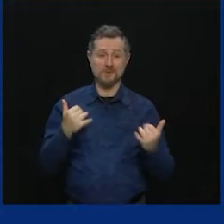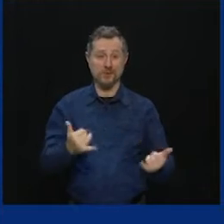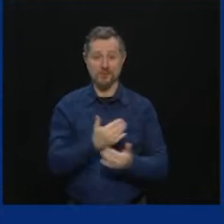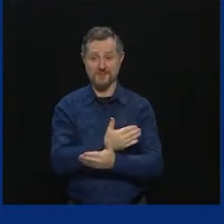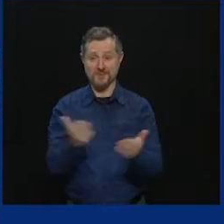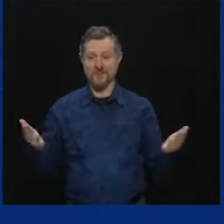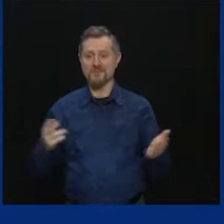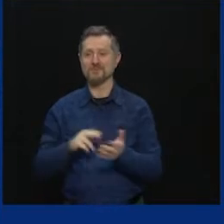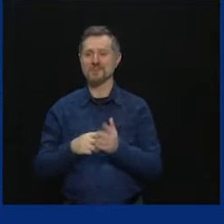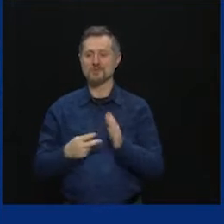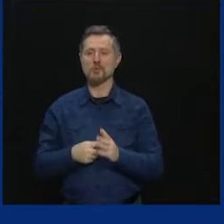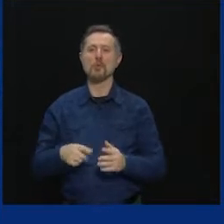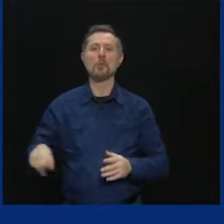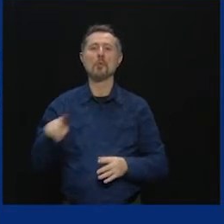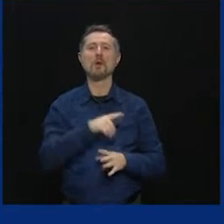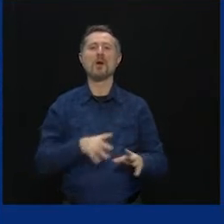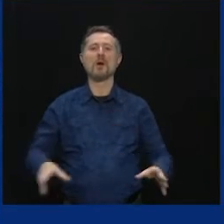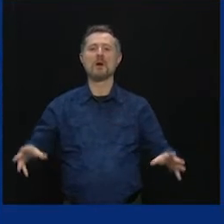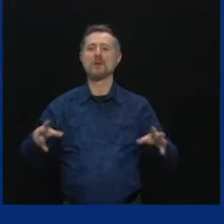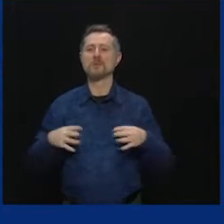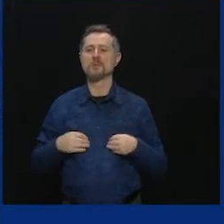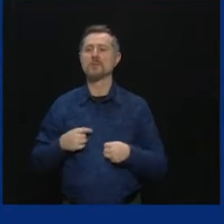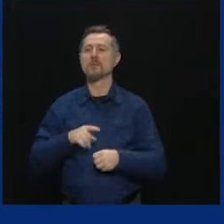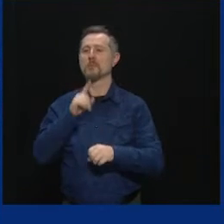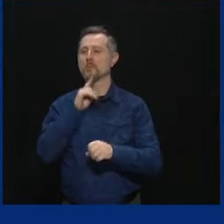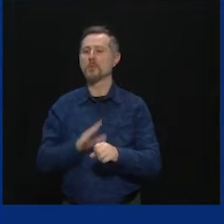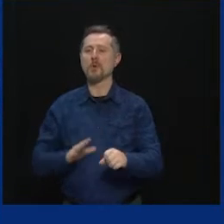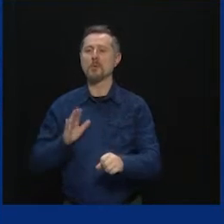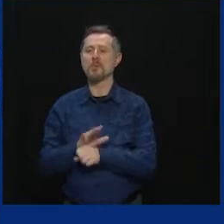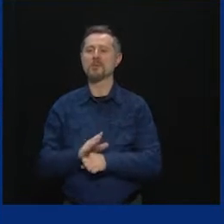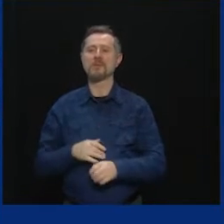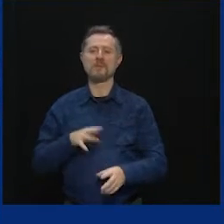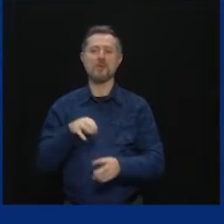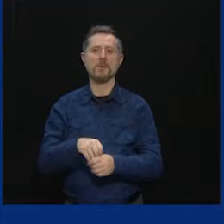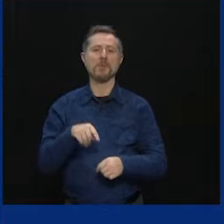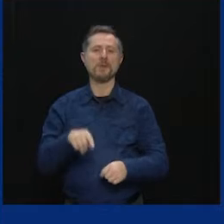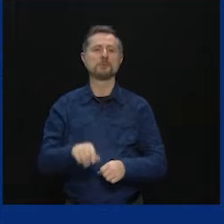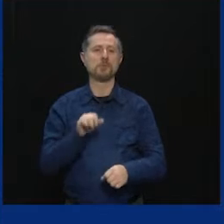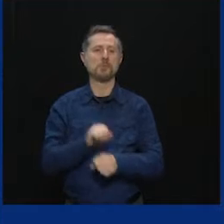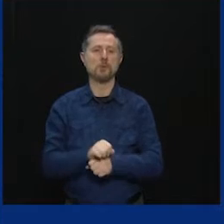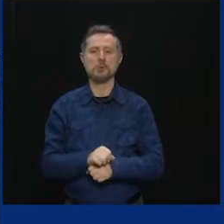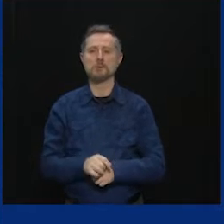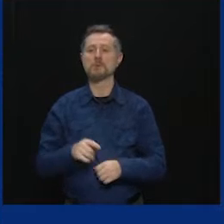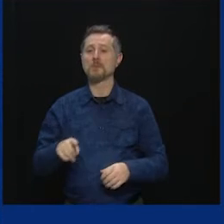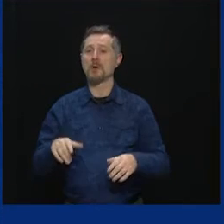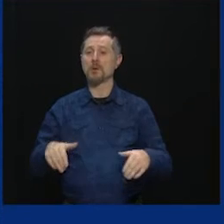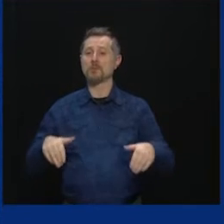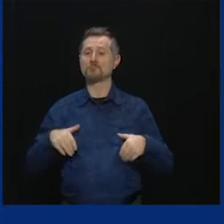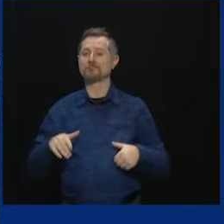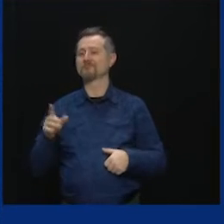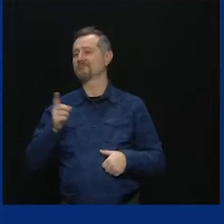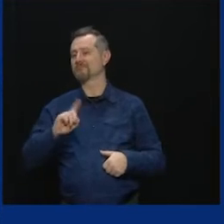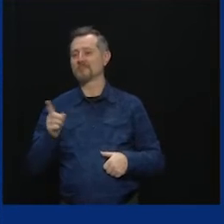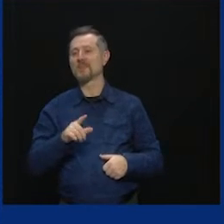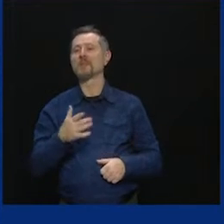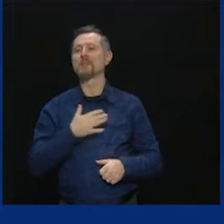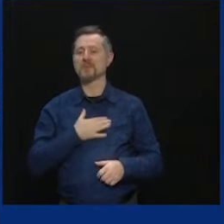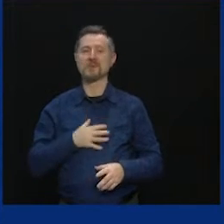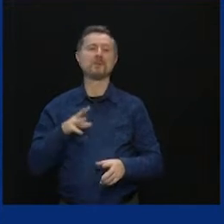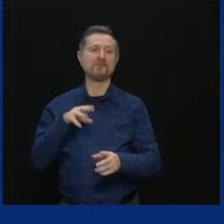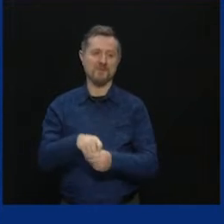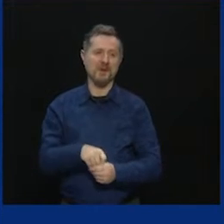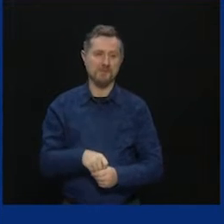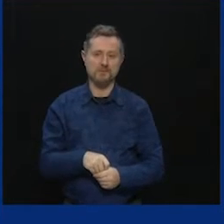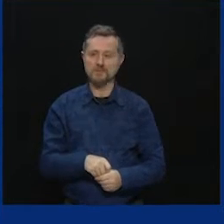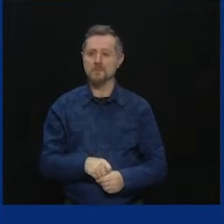as your promise to be a part of this fight. No longer sit by and watch. Please get involved, because it takes